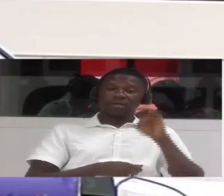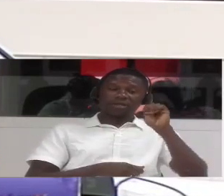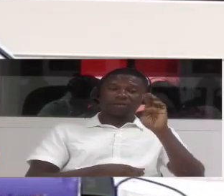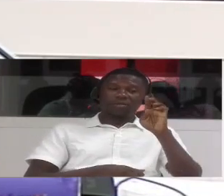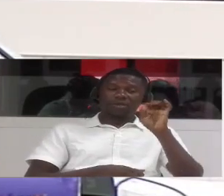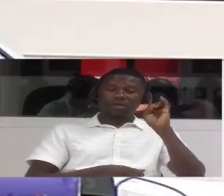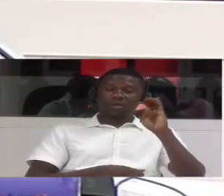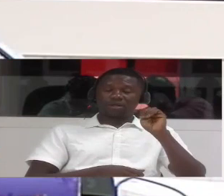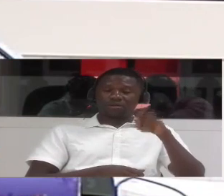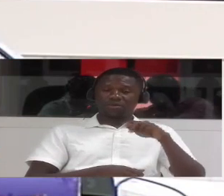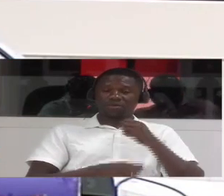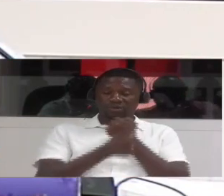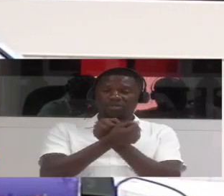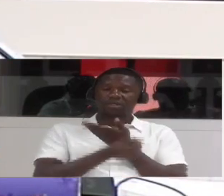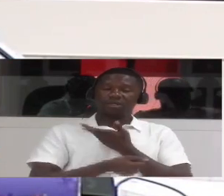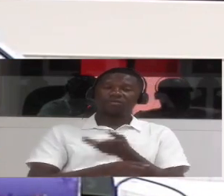And July